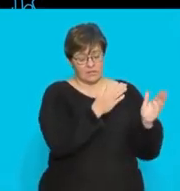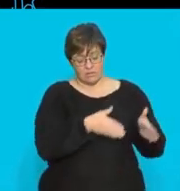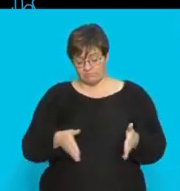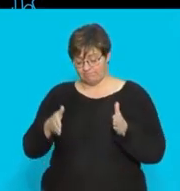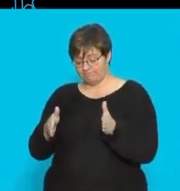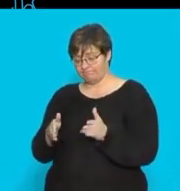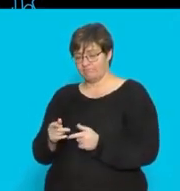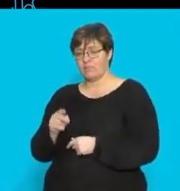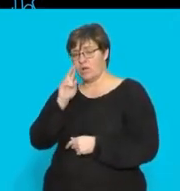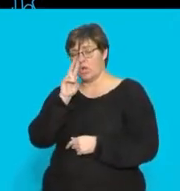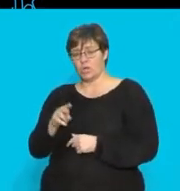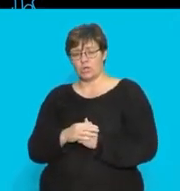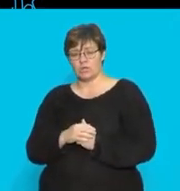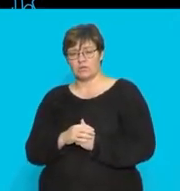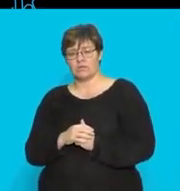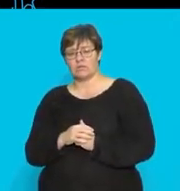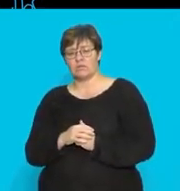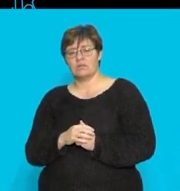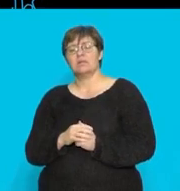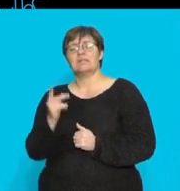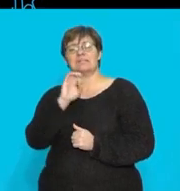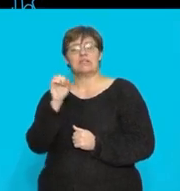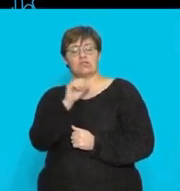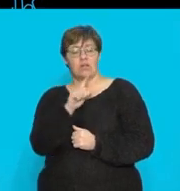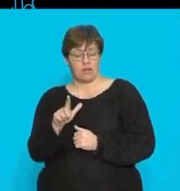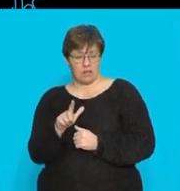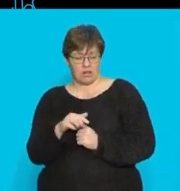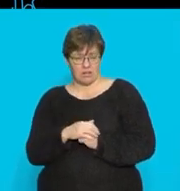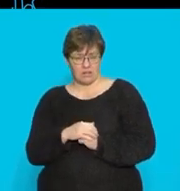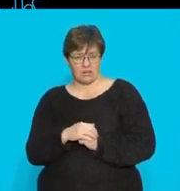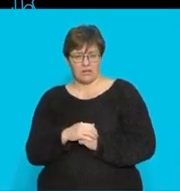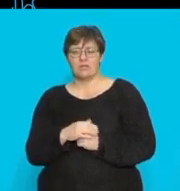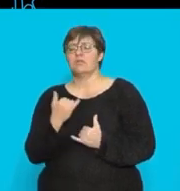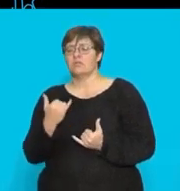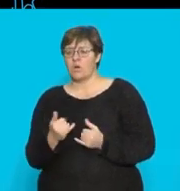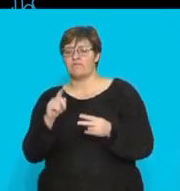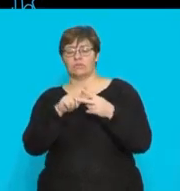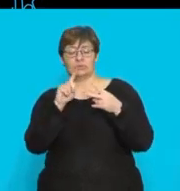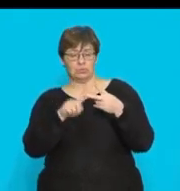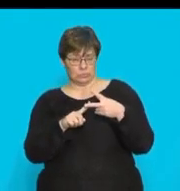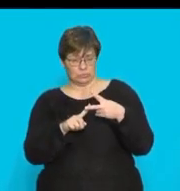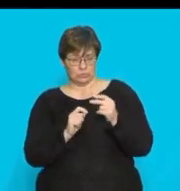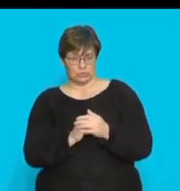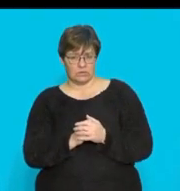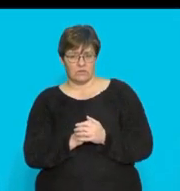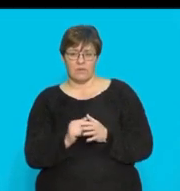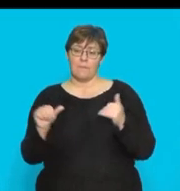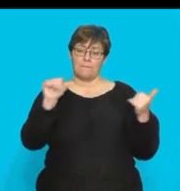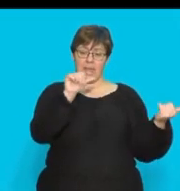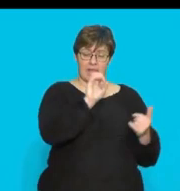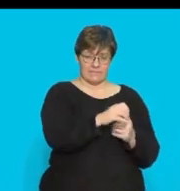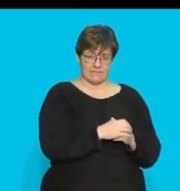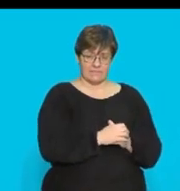now let's look at where it tells us sexual reproduction occurs. And there are 2 places, if we go